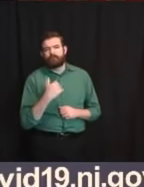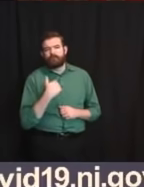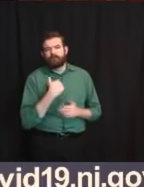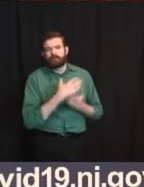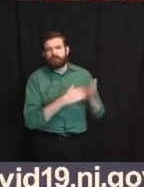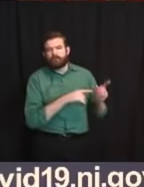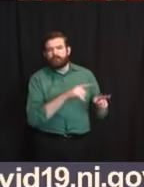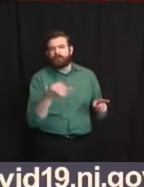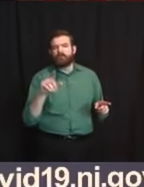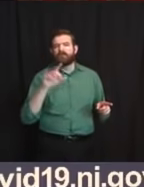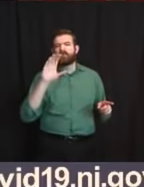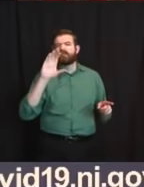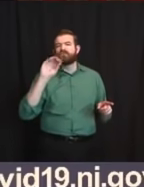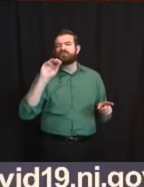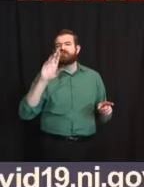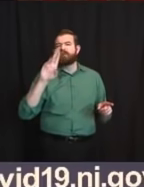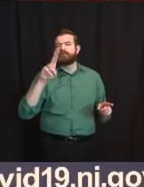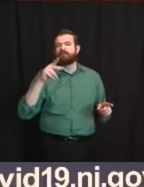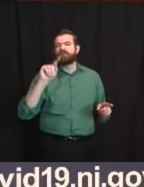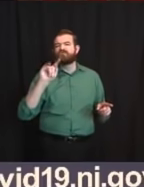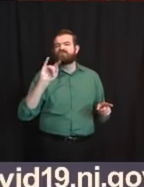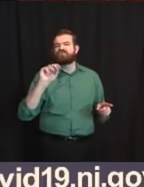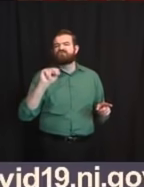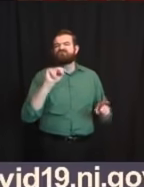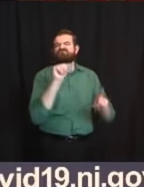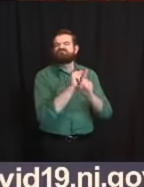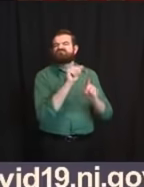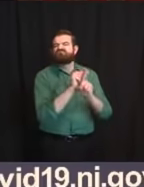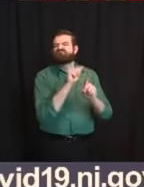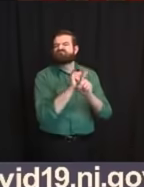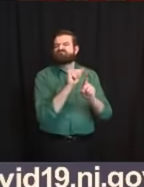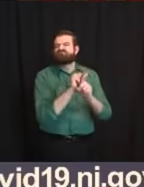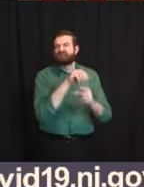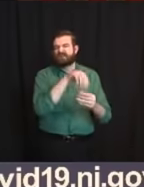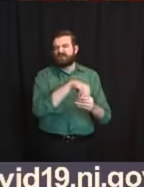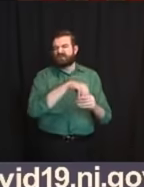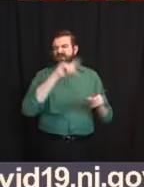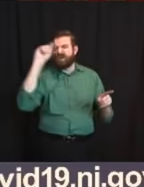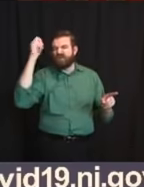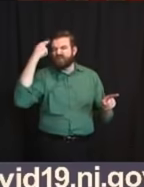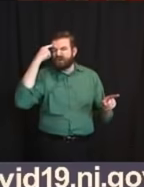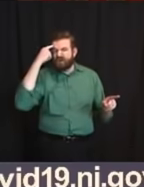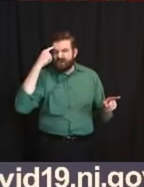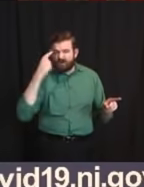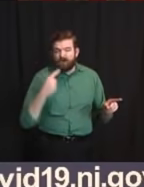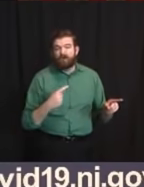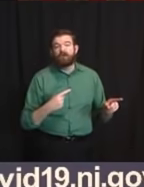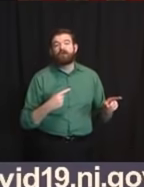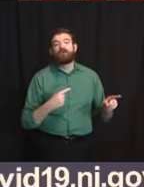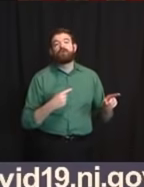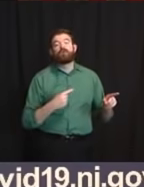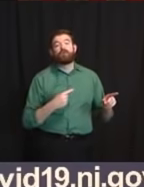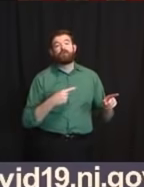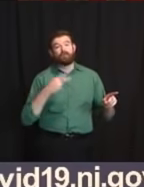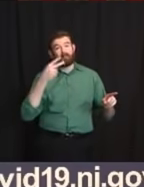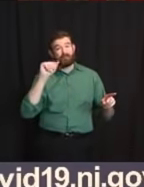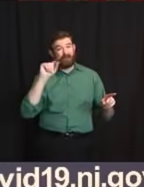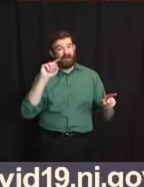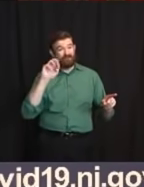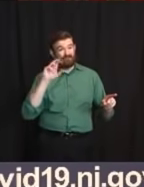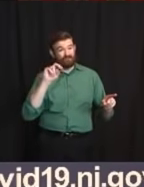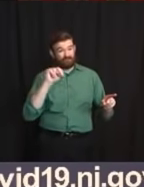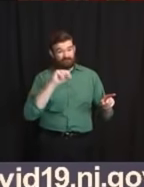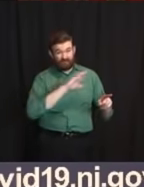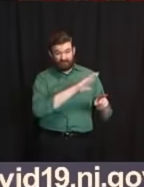months in various towns. Is the Paterson vote problem a latest warning sign that a culture of corruption is once